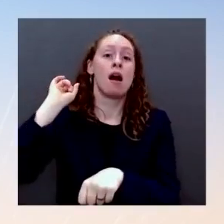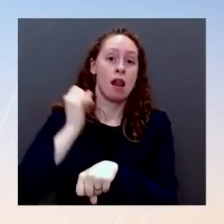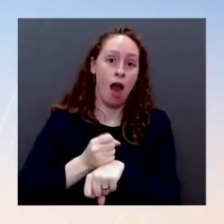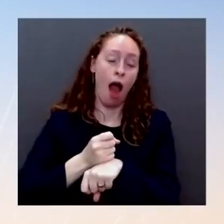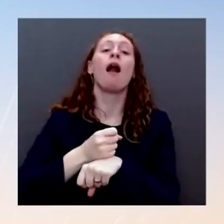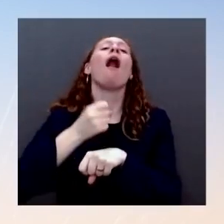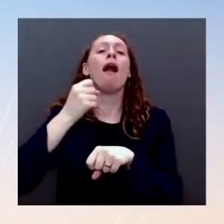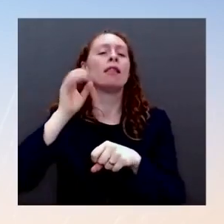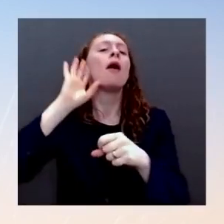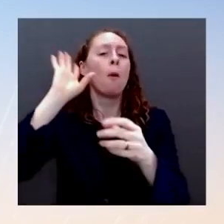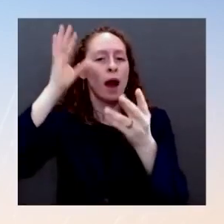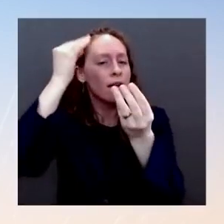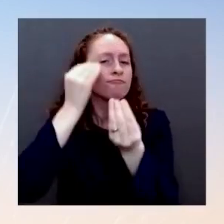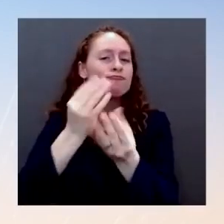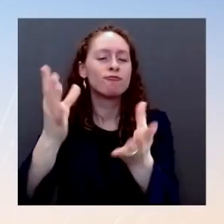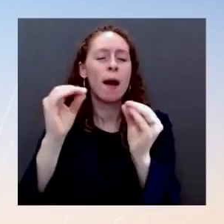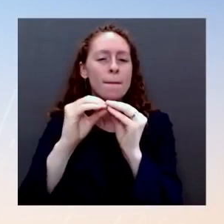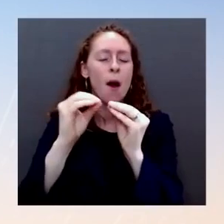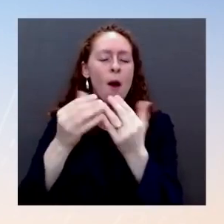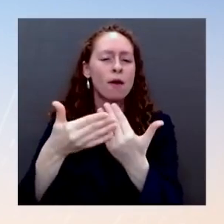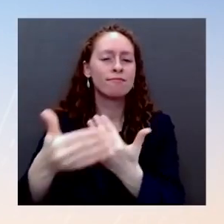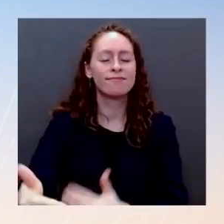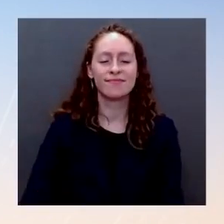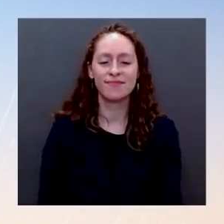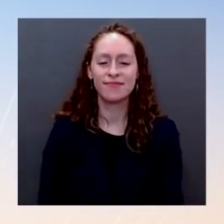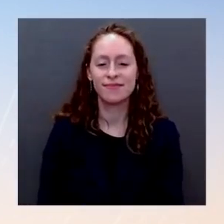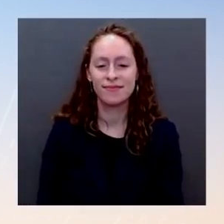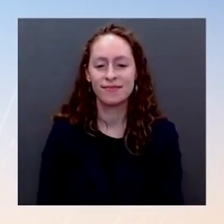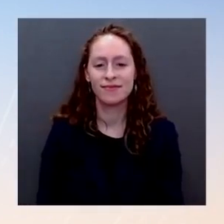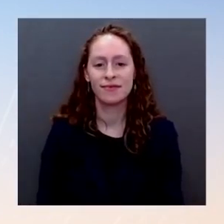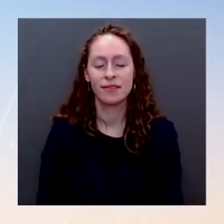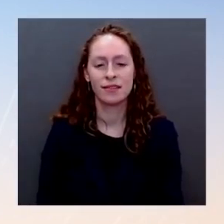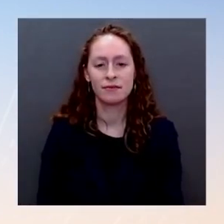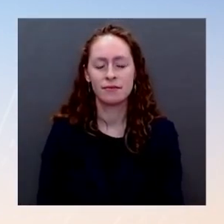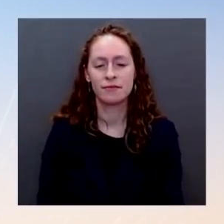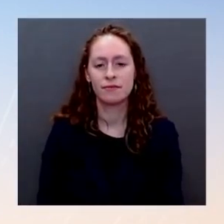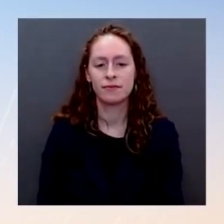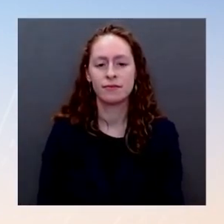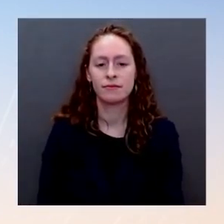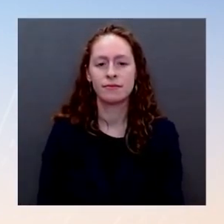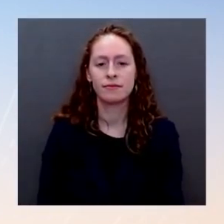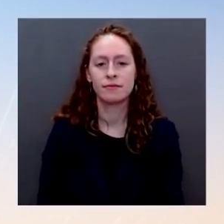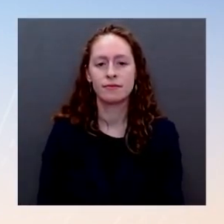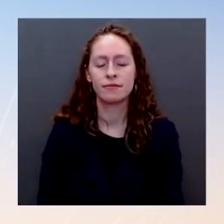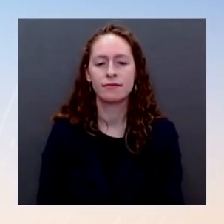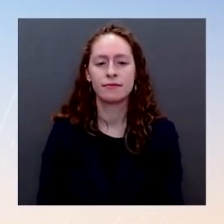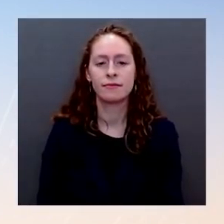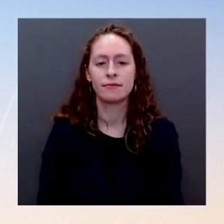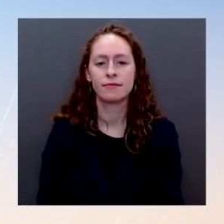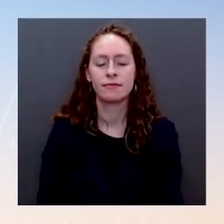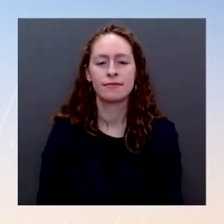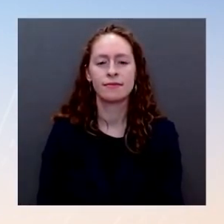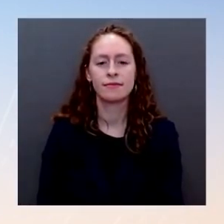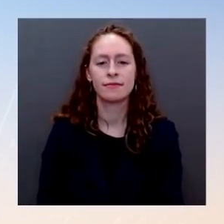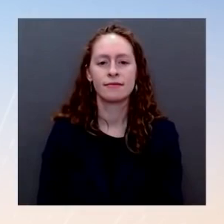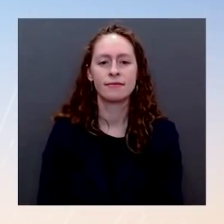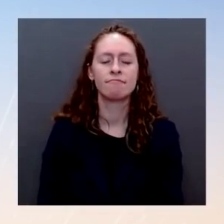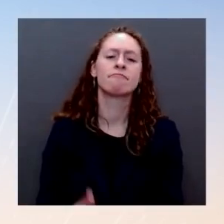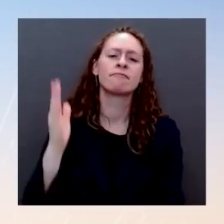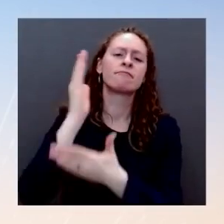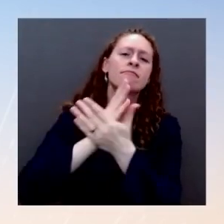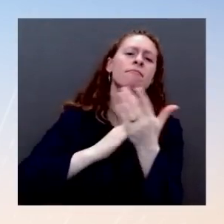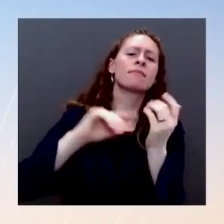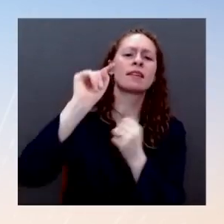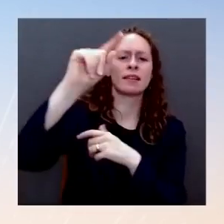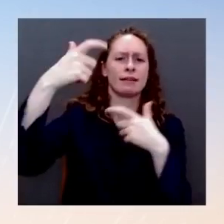and Kroger, have raised the price of Abbott's Binax Now test. They've been selling it at cost because the deal with the White House